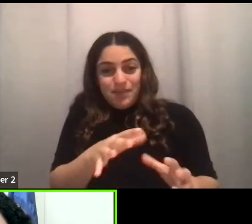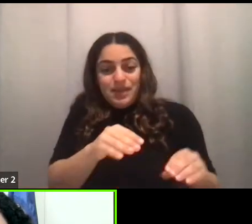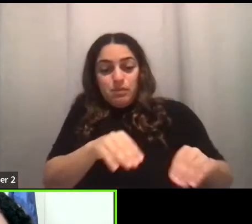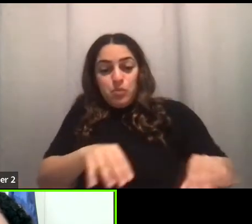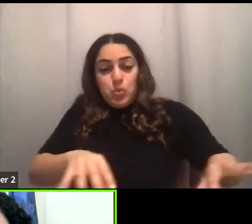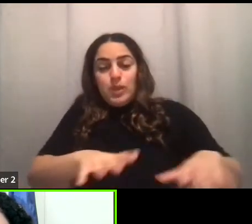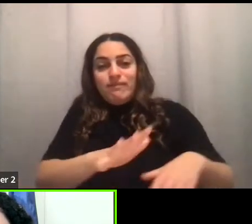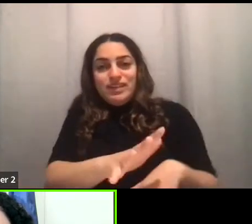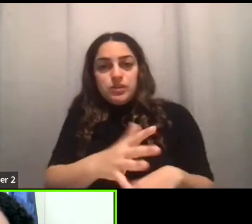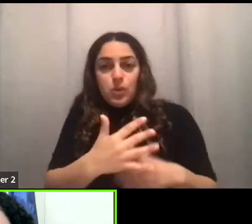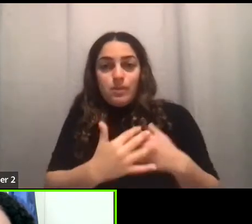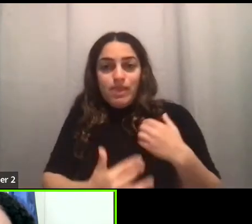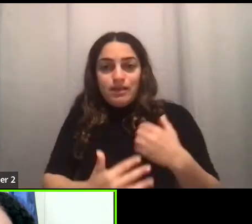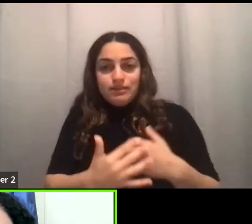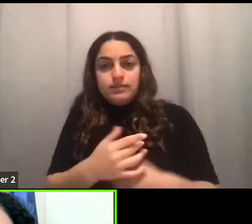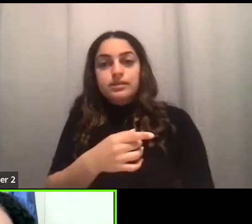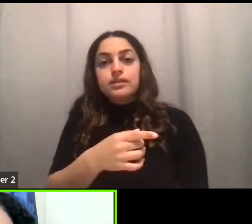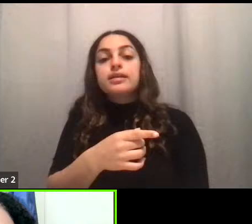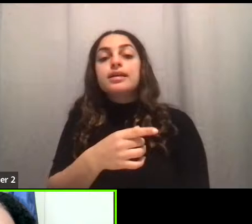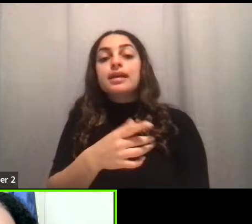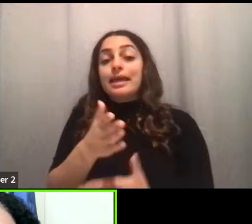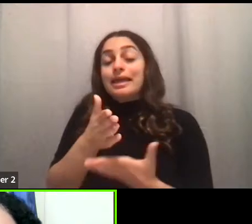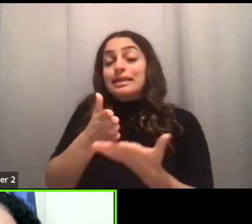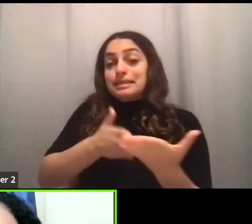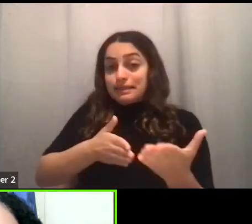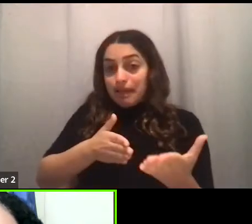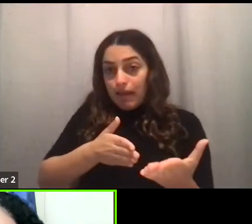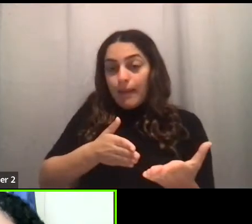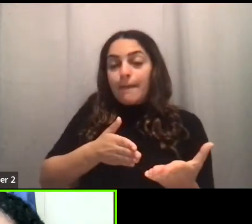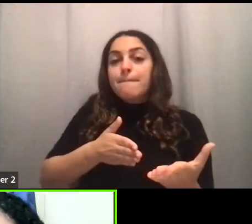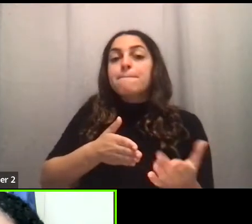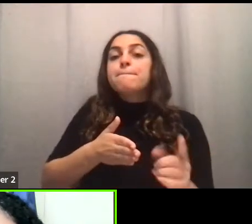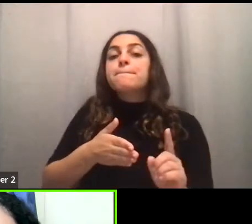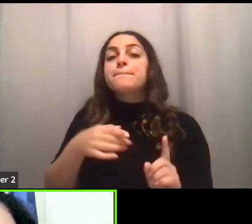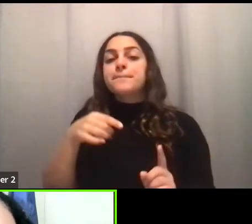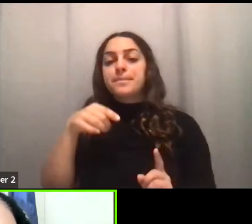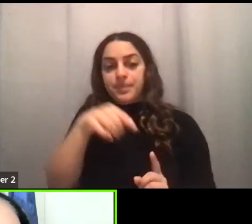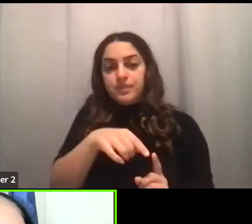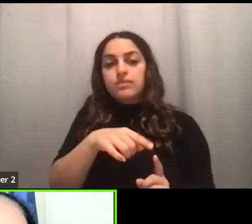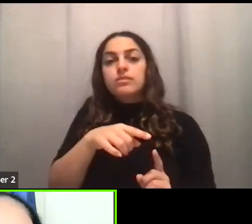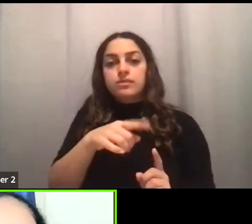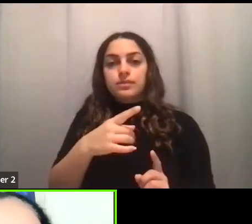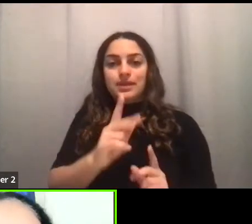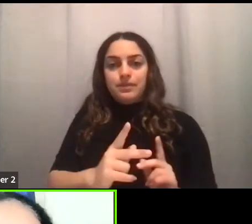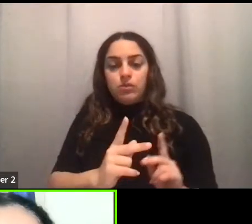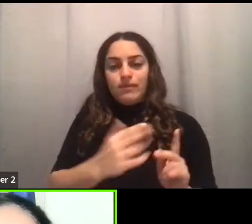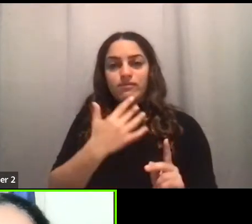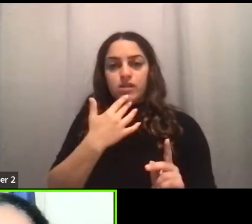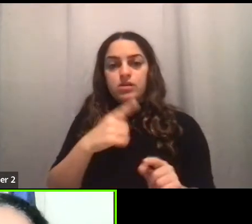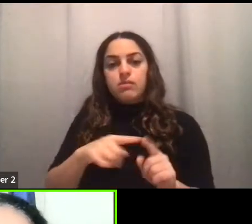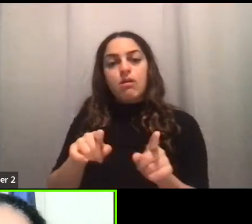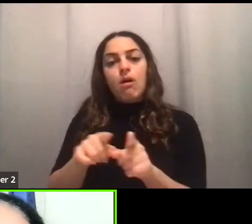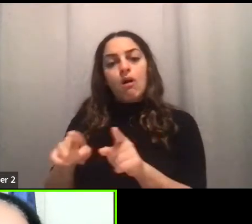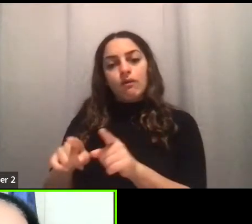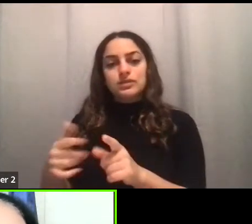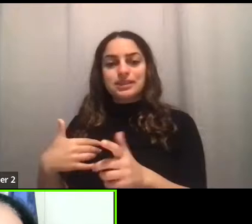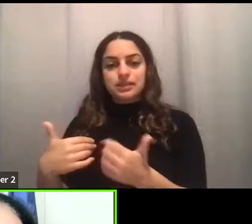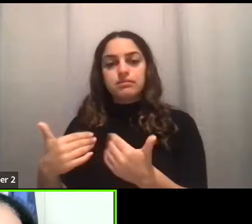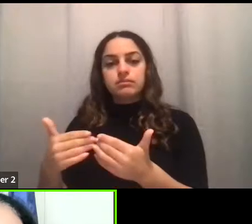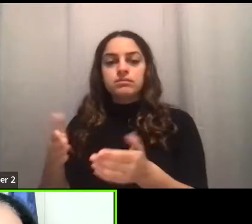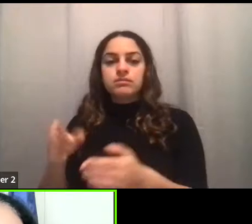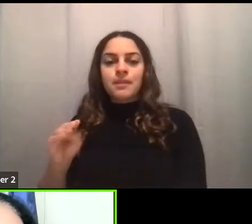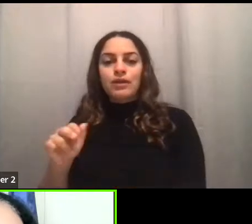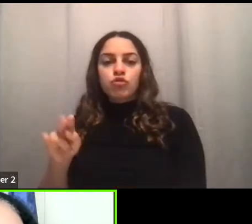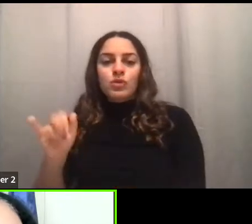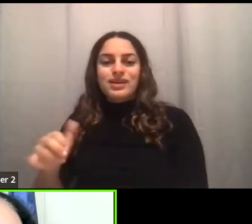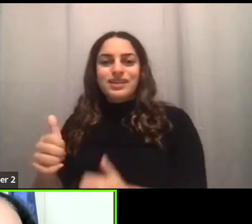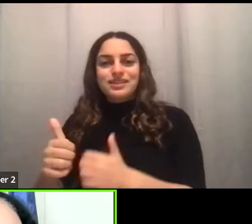discrimination targeted not only workers of color but also minority-owned sub-contractors which often employ a diverse workforce one egregious